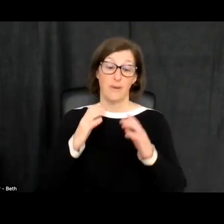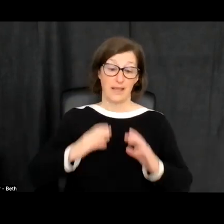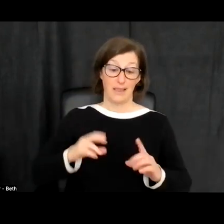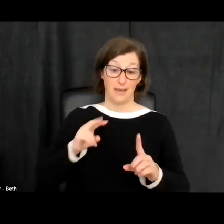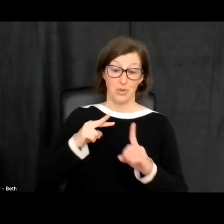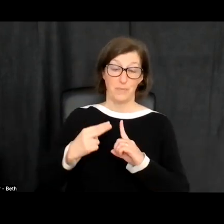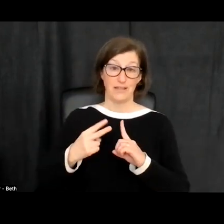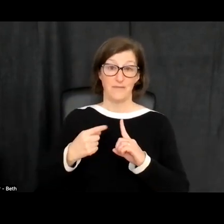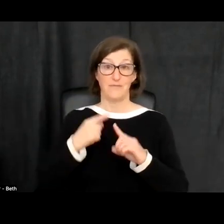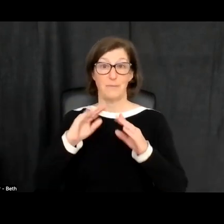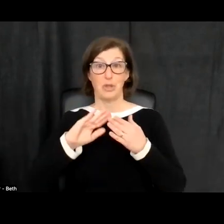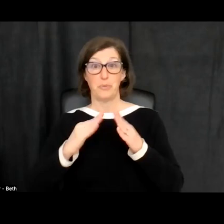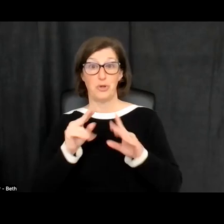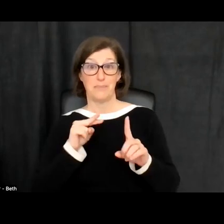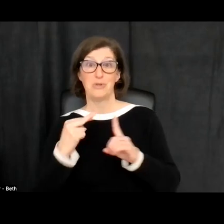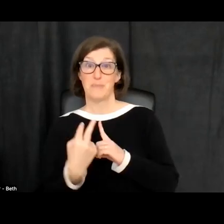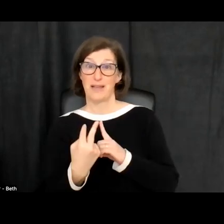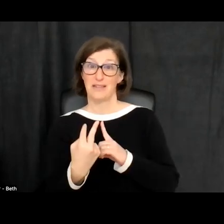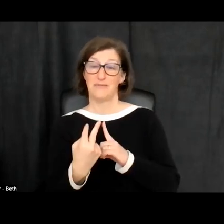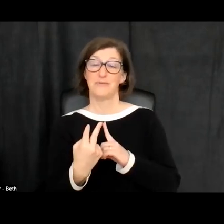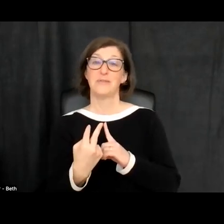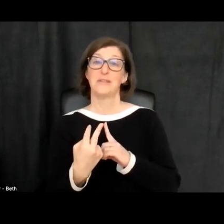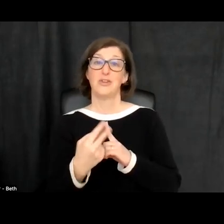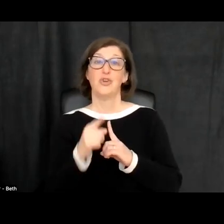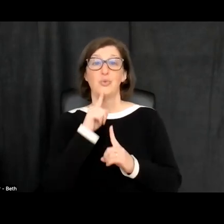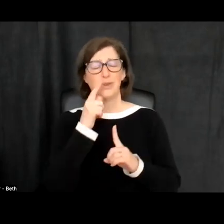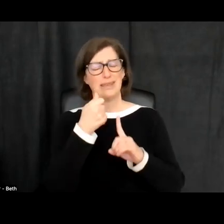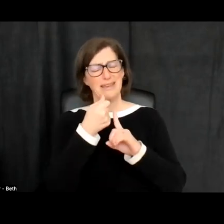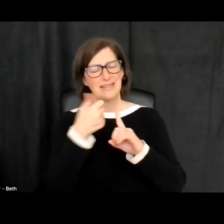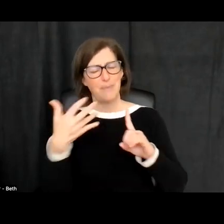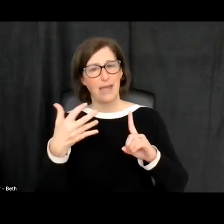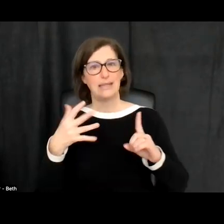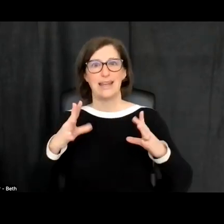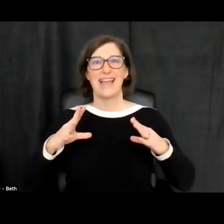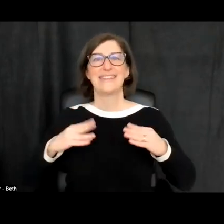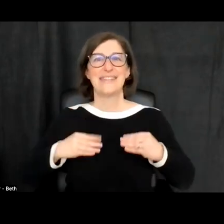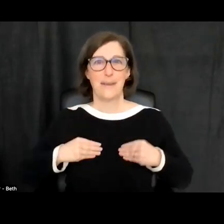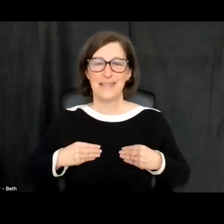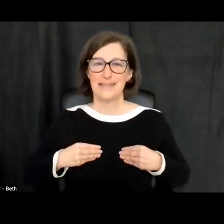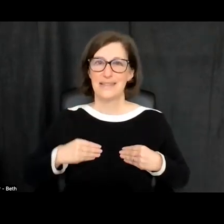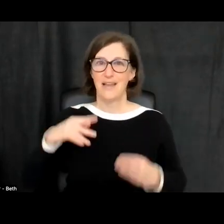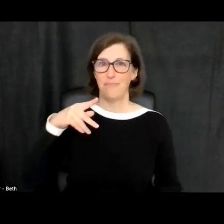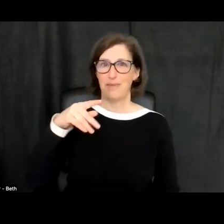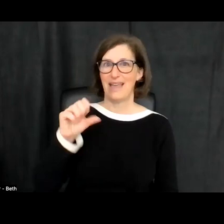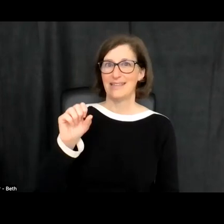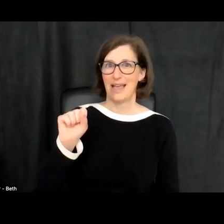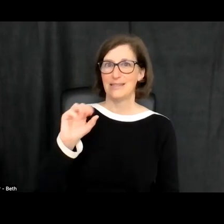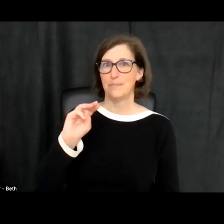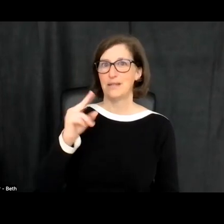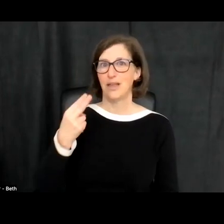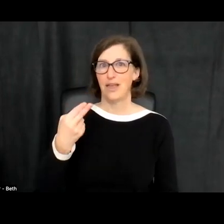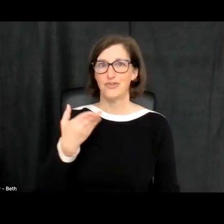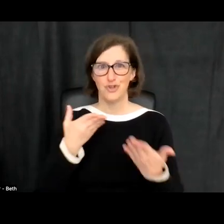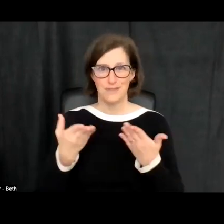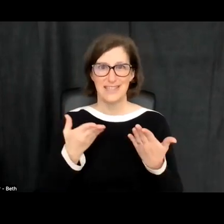and from the community side, really, expanding and acceptance of PSS and mental health